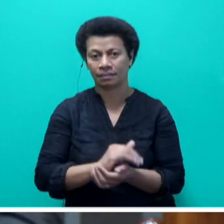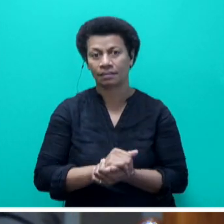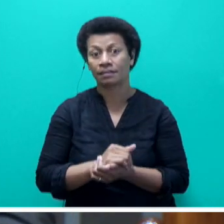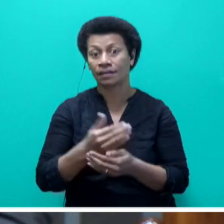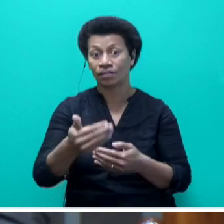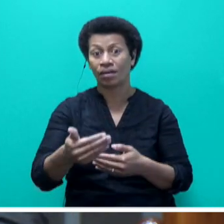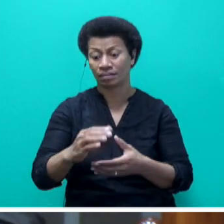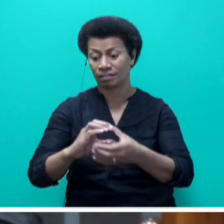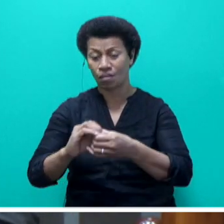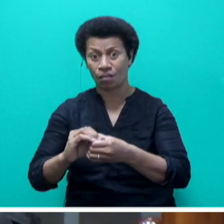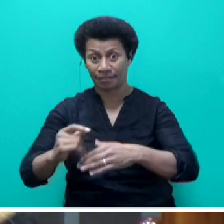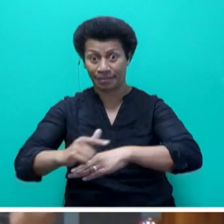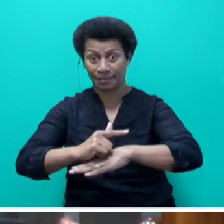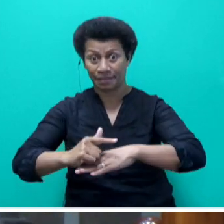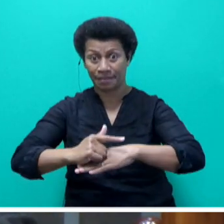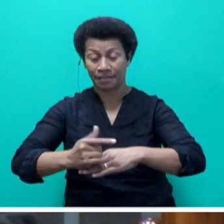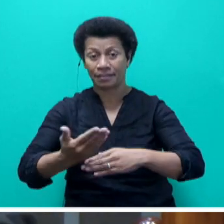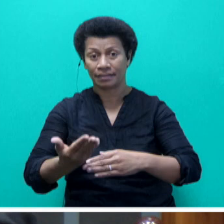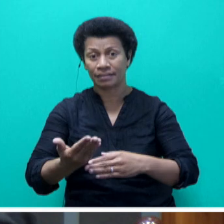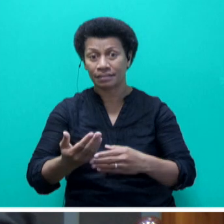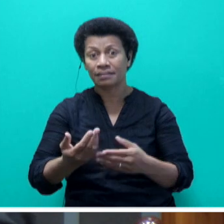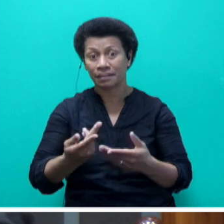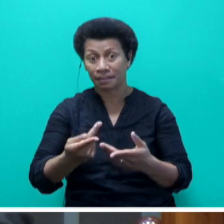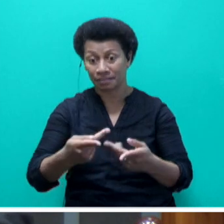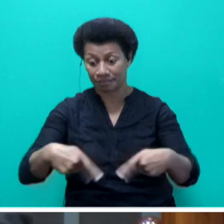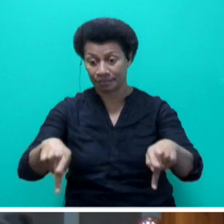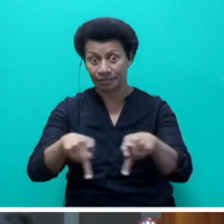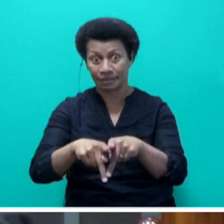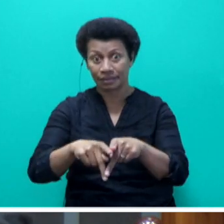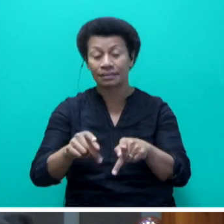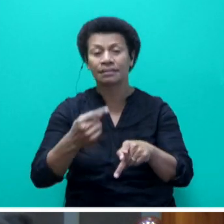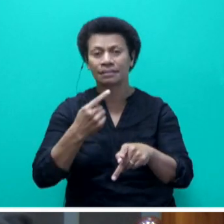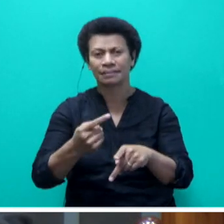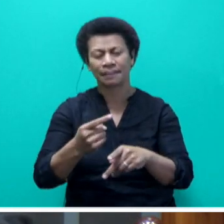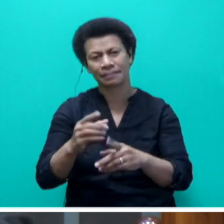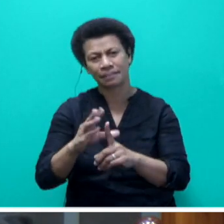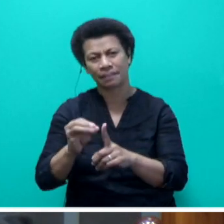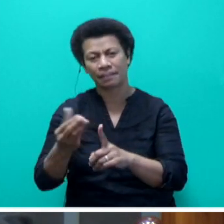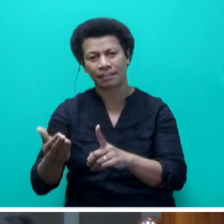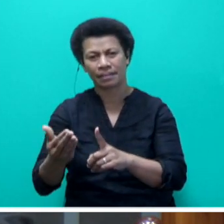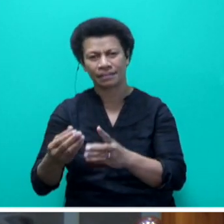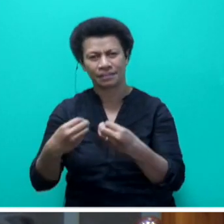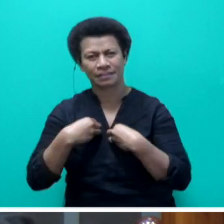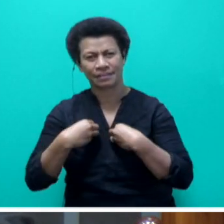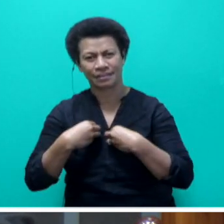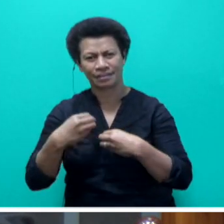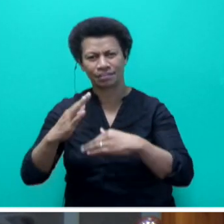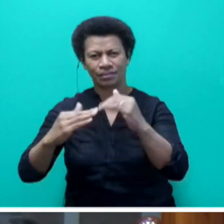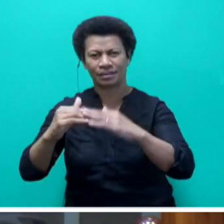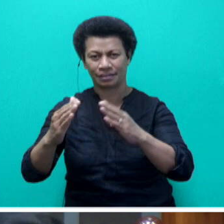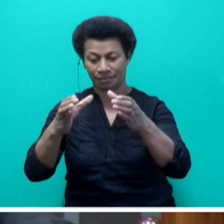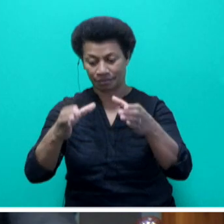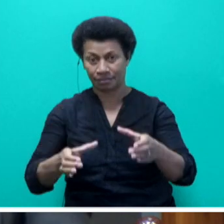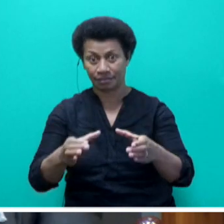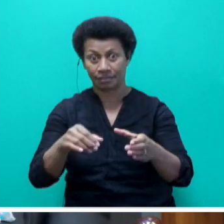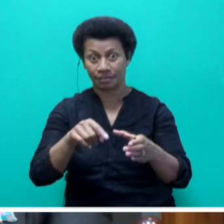for property owners, such as being located in a predominantly commercialized area, which in turn increases their property values